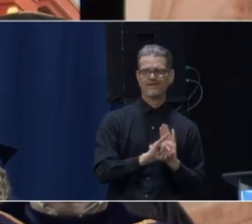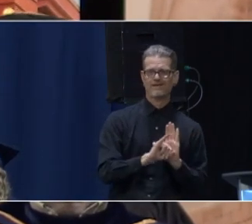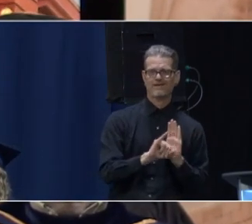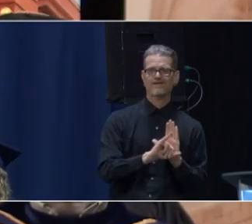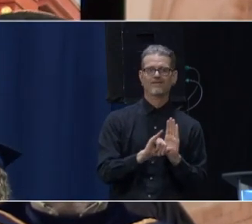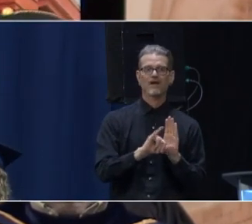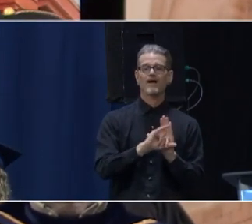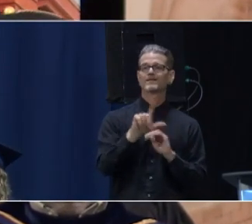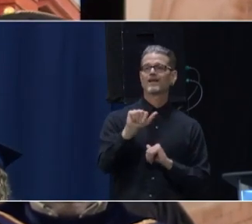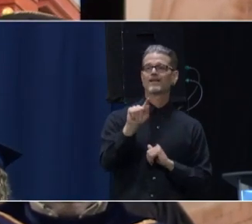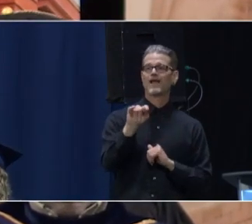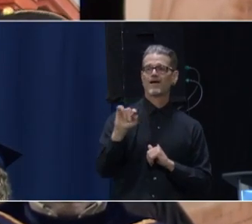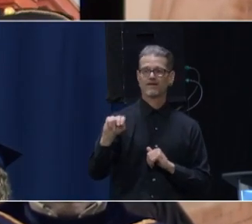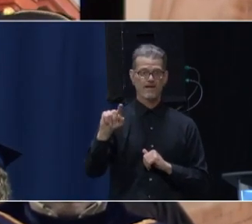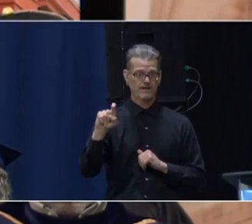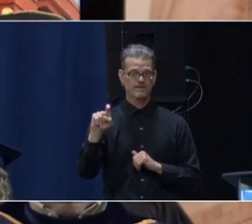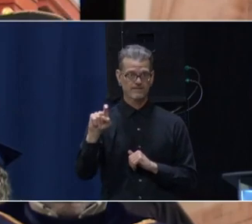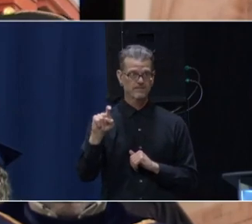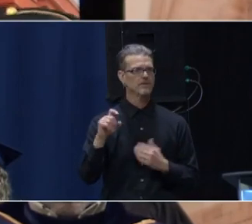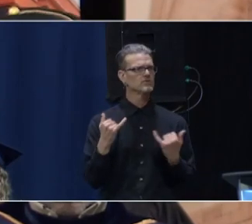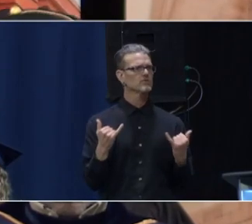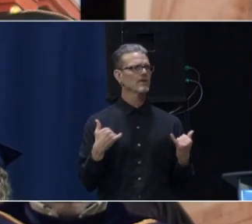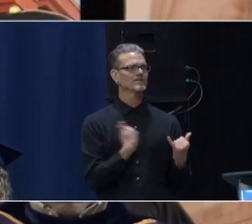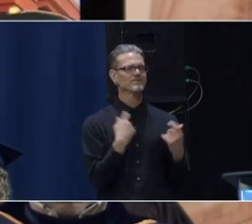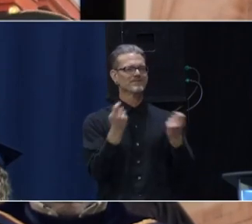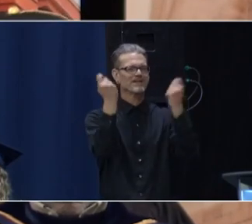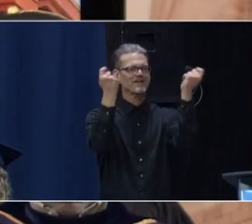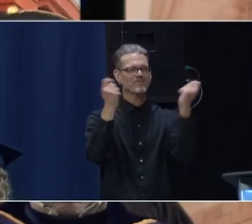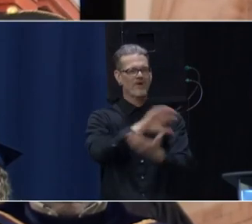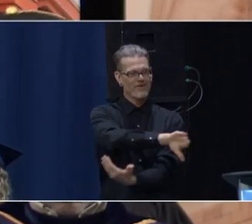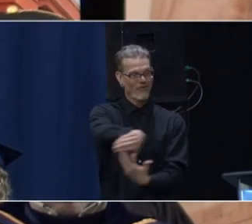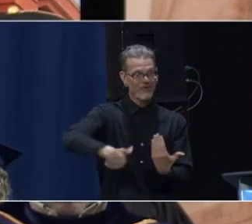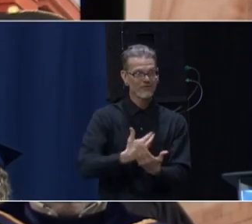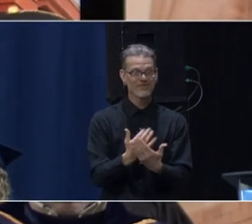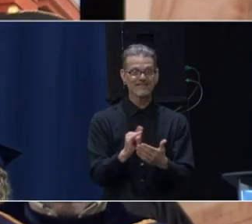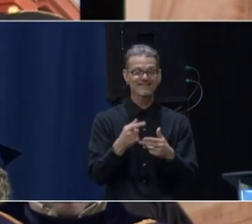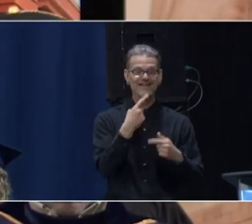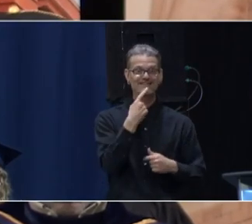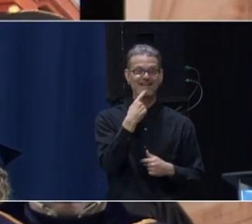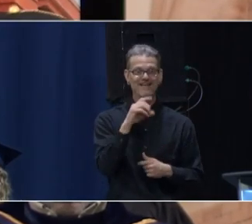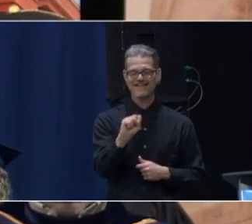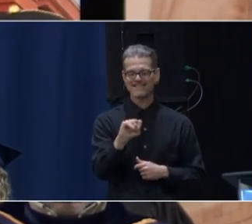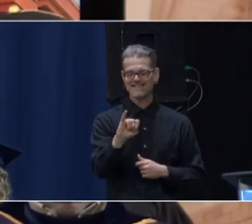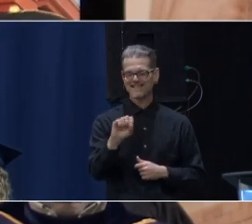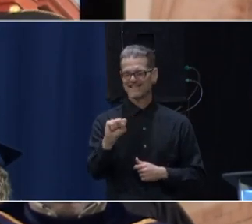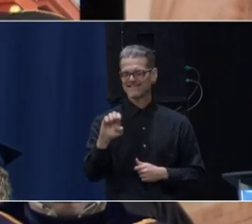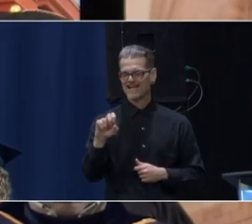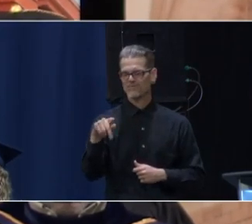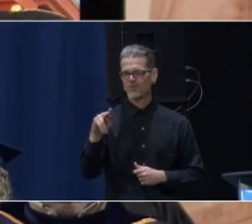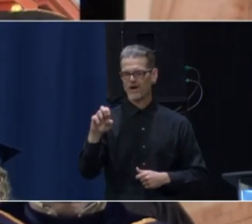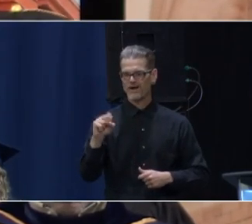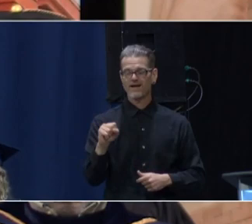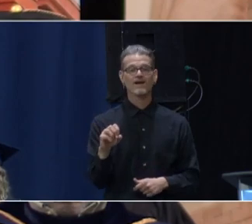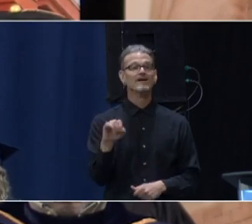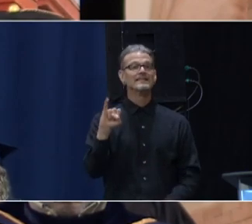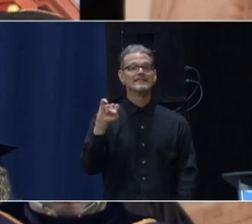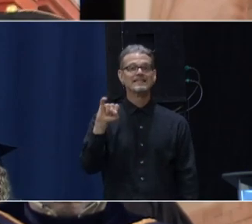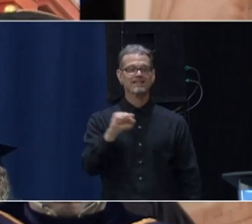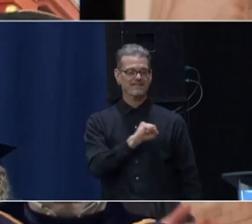Latinx, today is about celebrating all those who proudly say, "Si se puede," yes, we